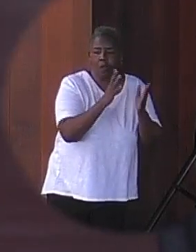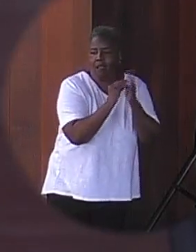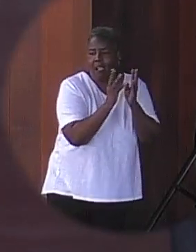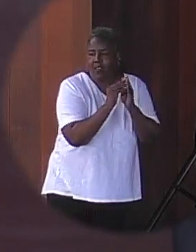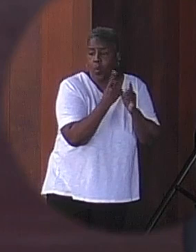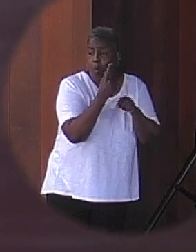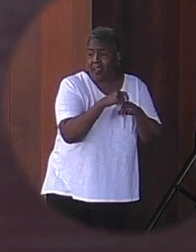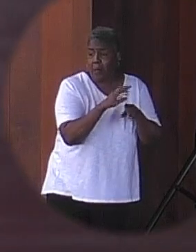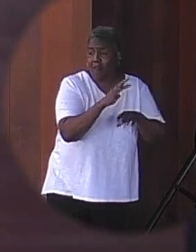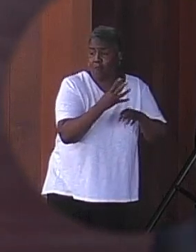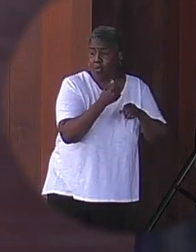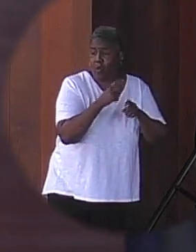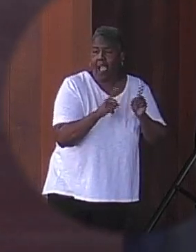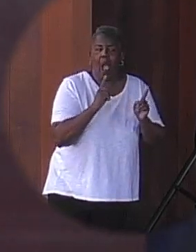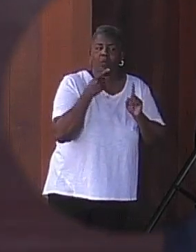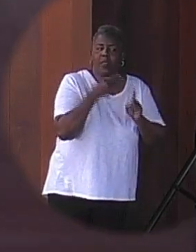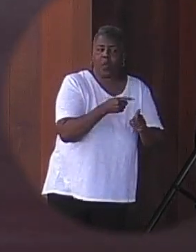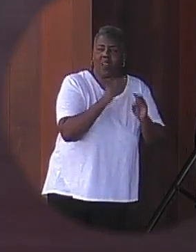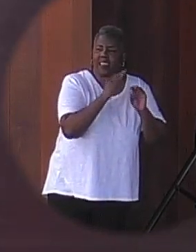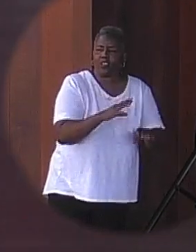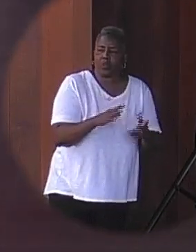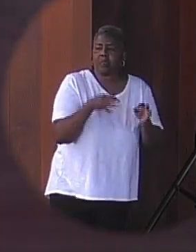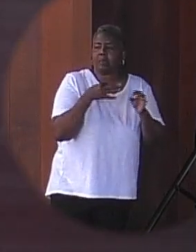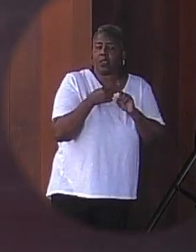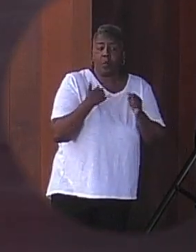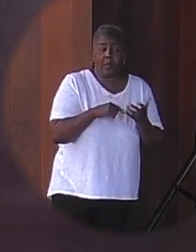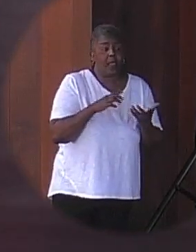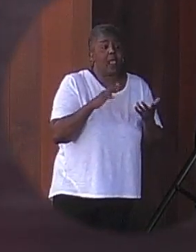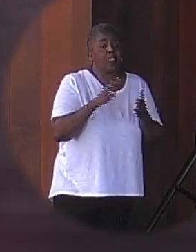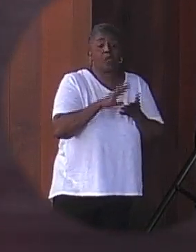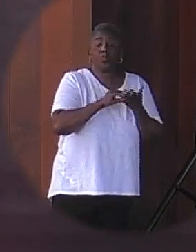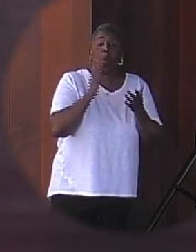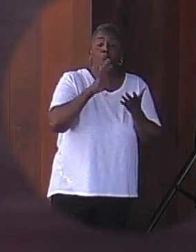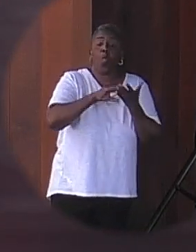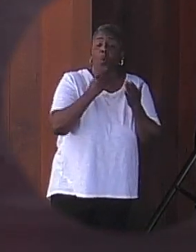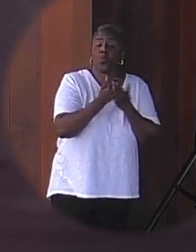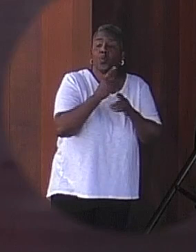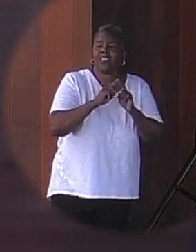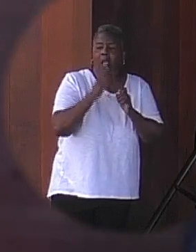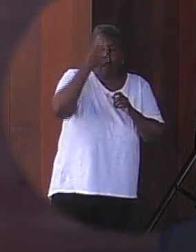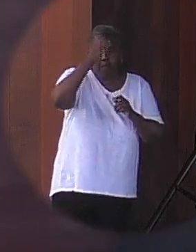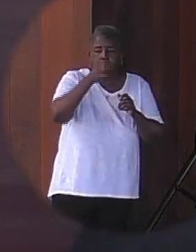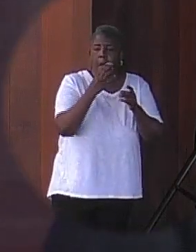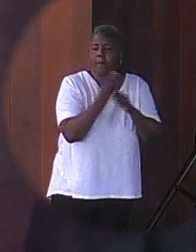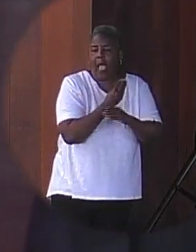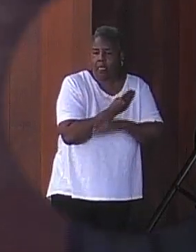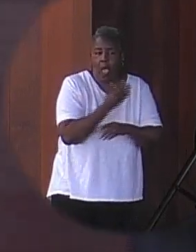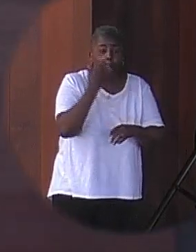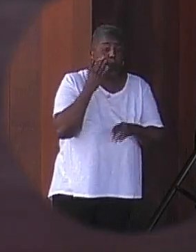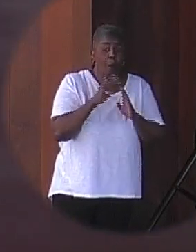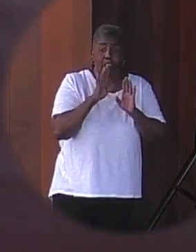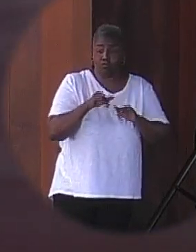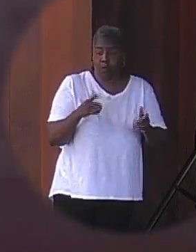fourth grade. And I was there, and the teacher was beginning to explain that the students were going to learn some new math concepts, and knowing that my children